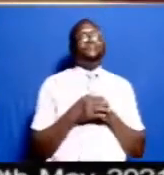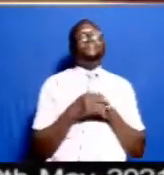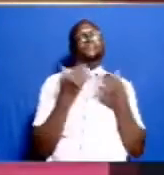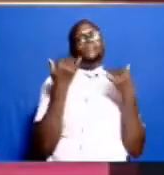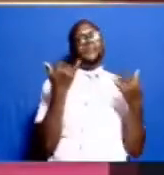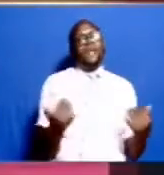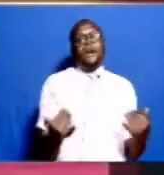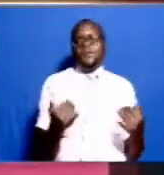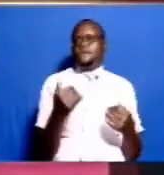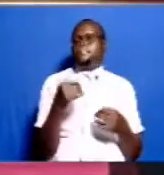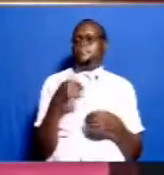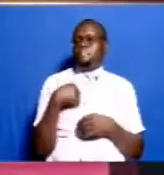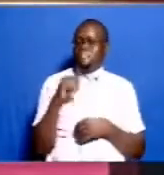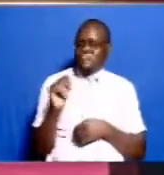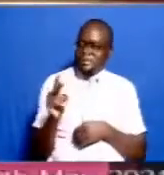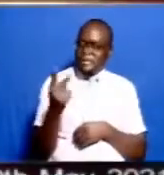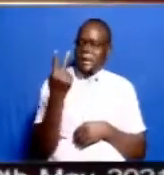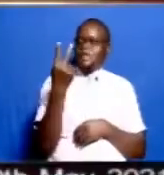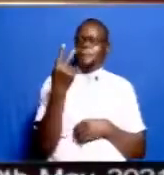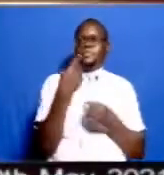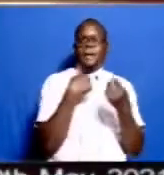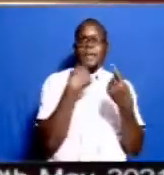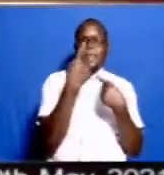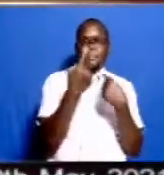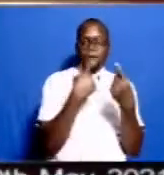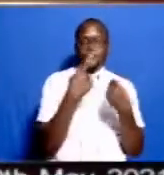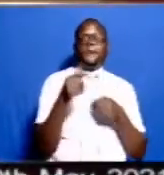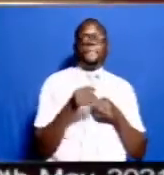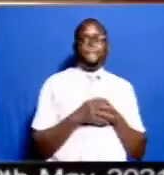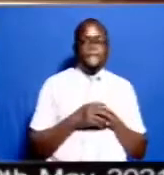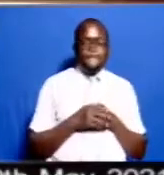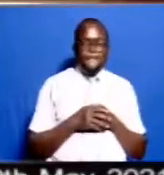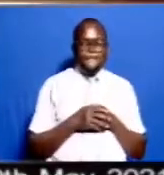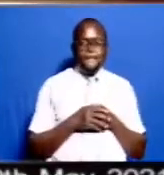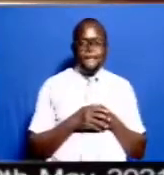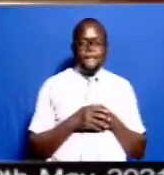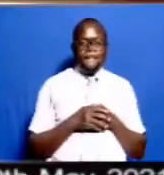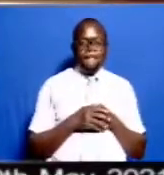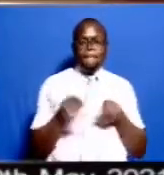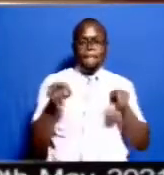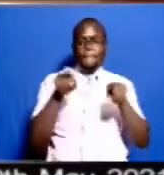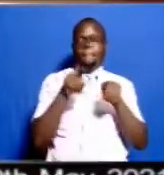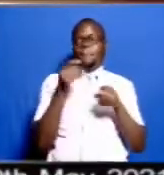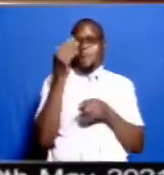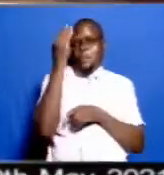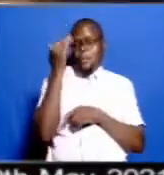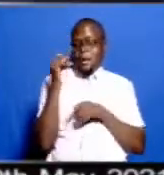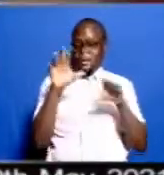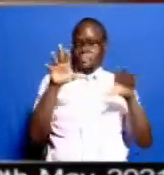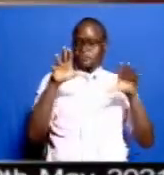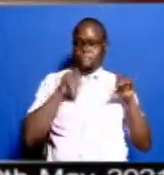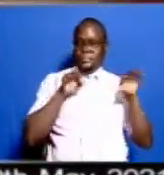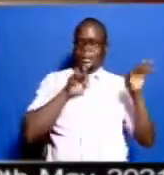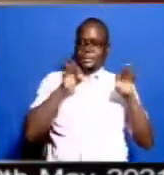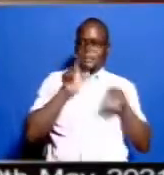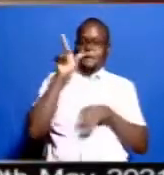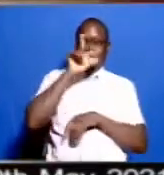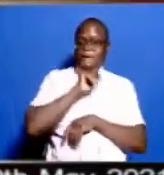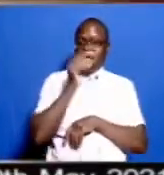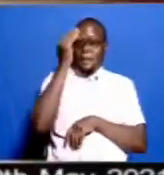to second the motion and adopt the explanation given